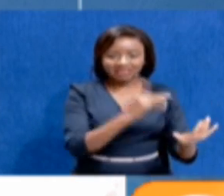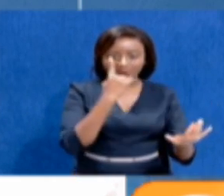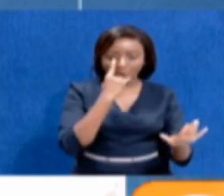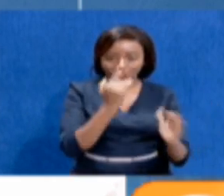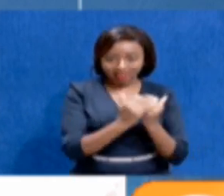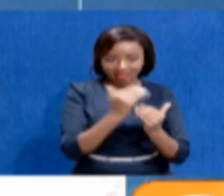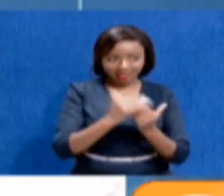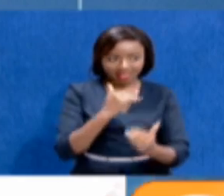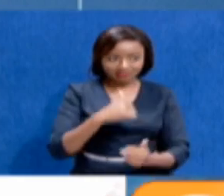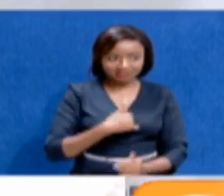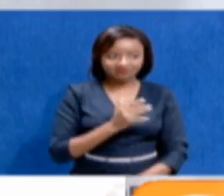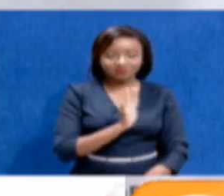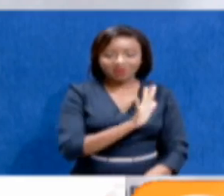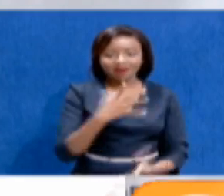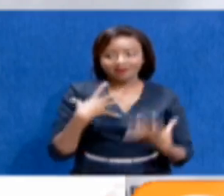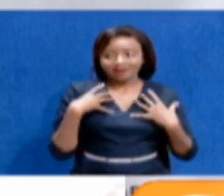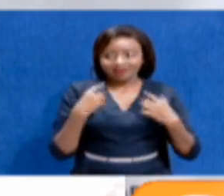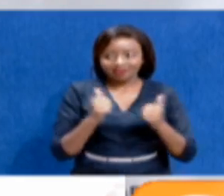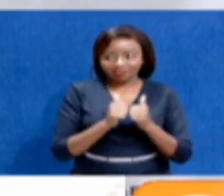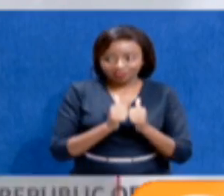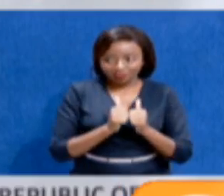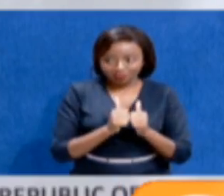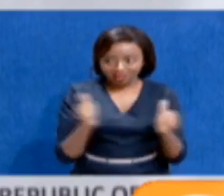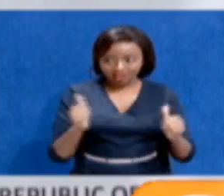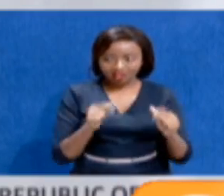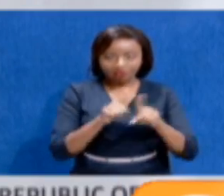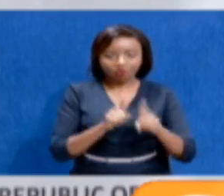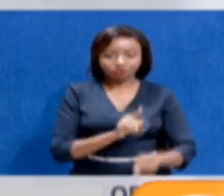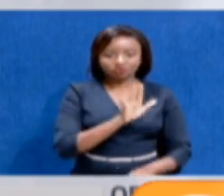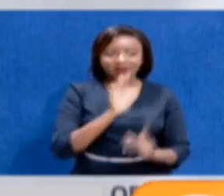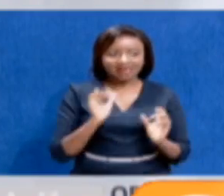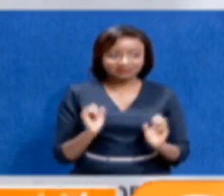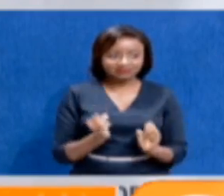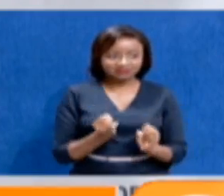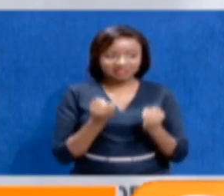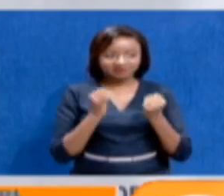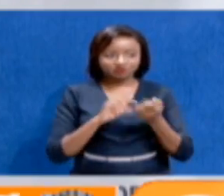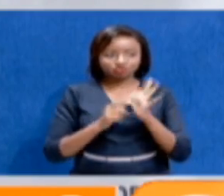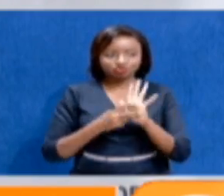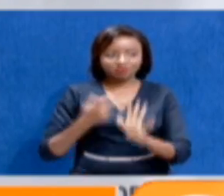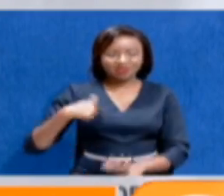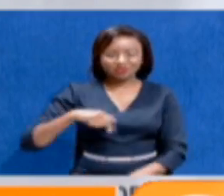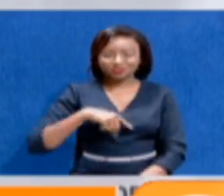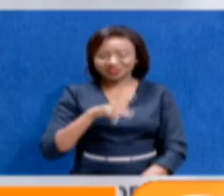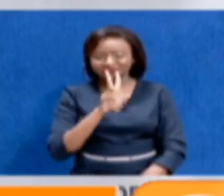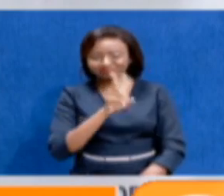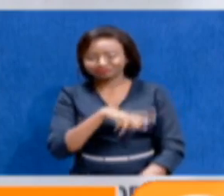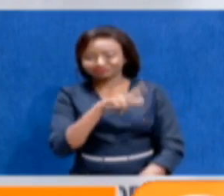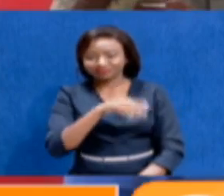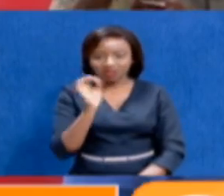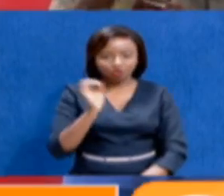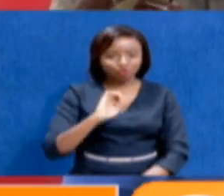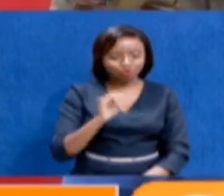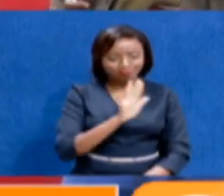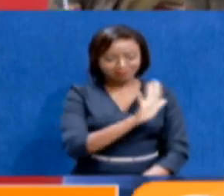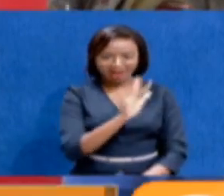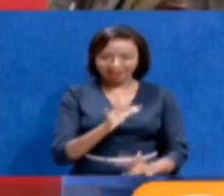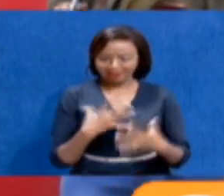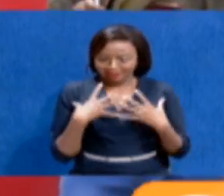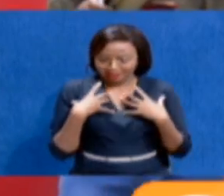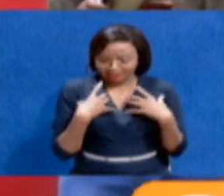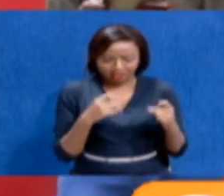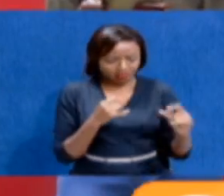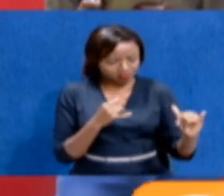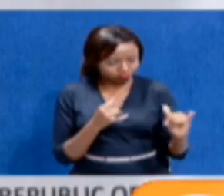recovered. They are safe and they can interact with you. There's no need for stigmatization. They are as good as you are.